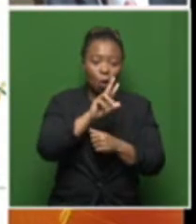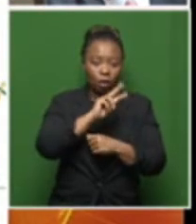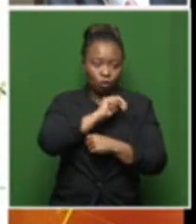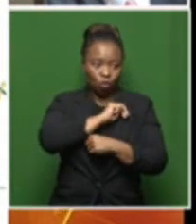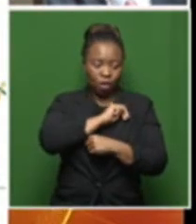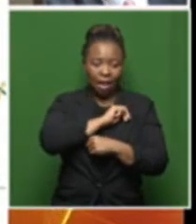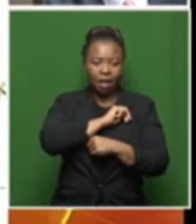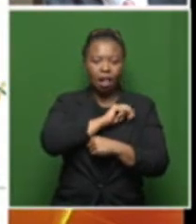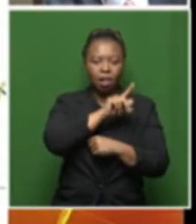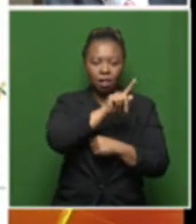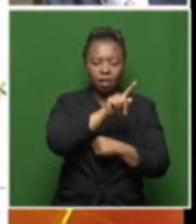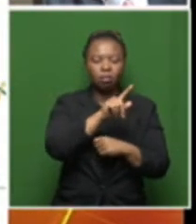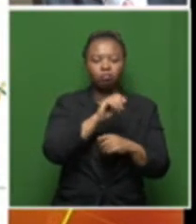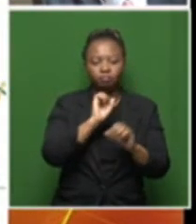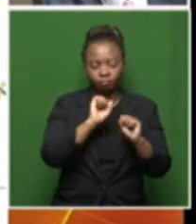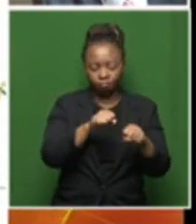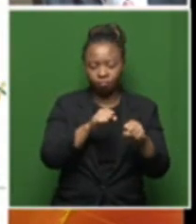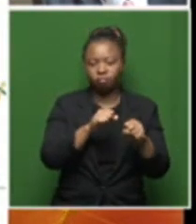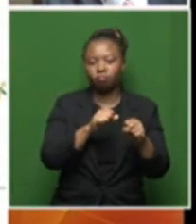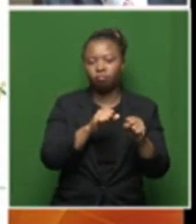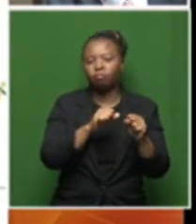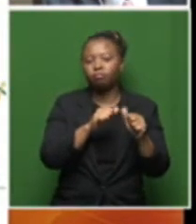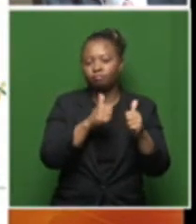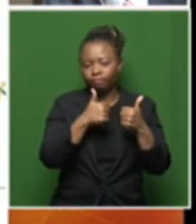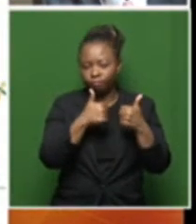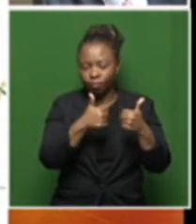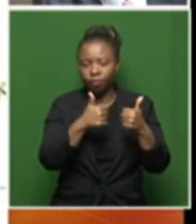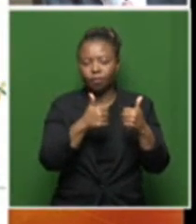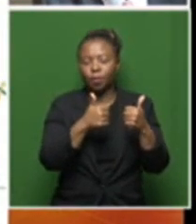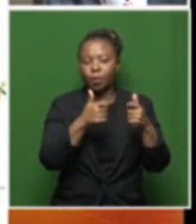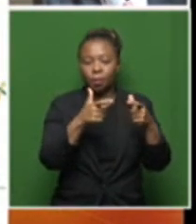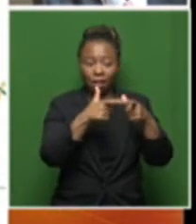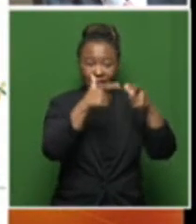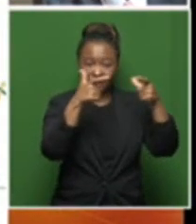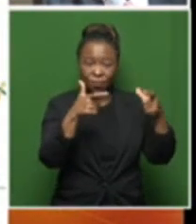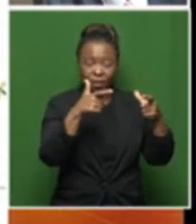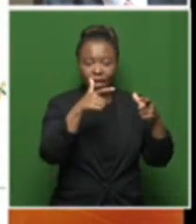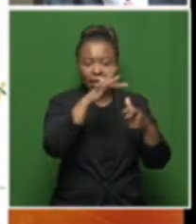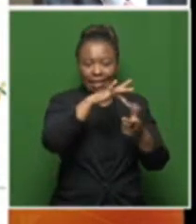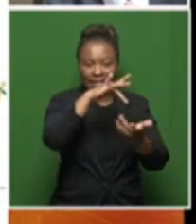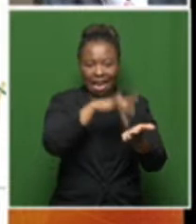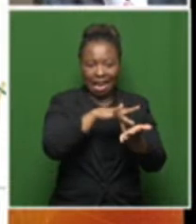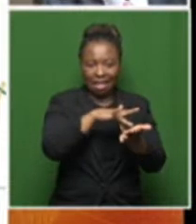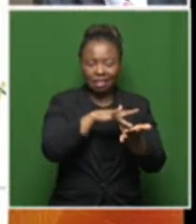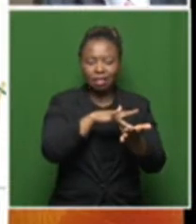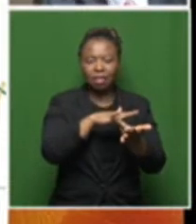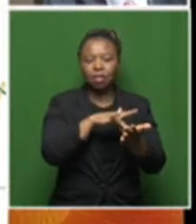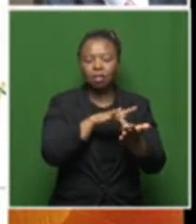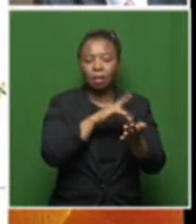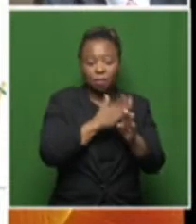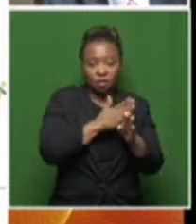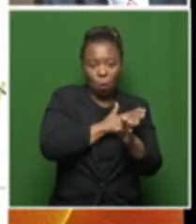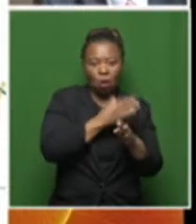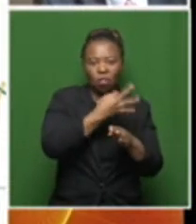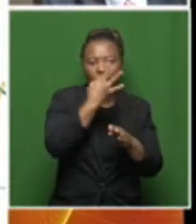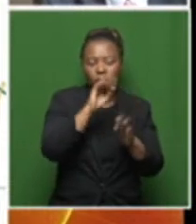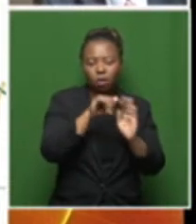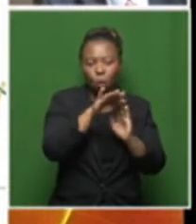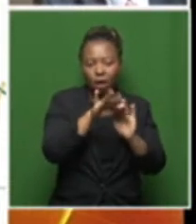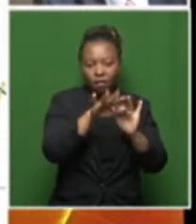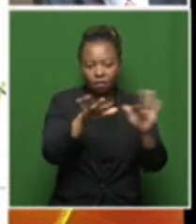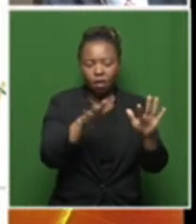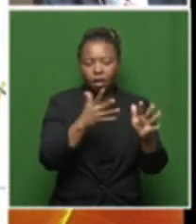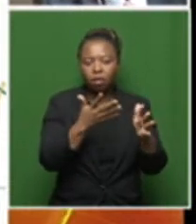good, fast start with a number of large vaccination sites prior to the third wave, especially in